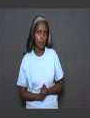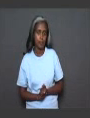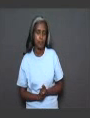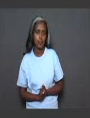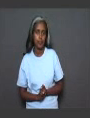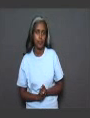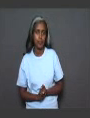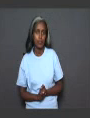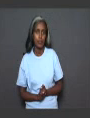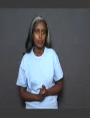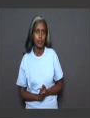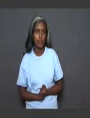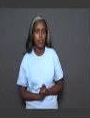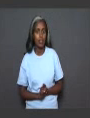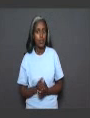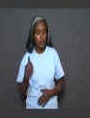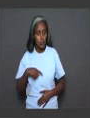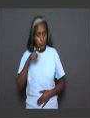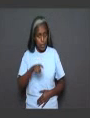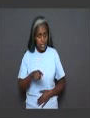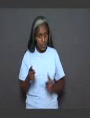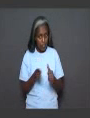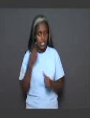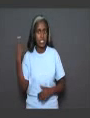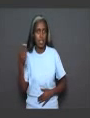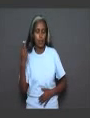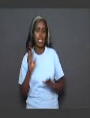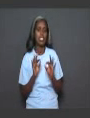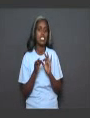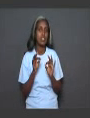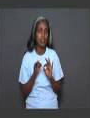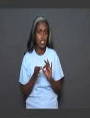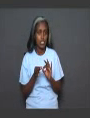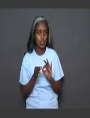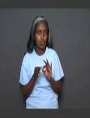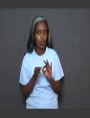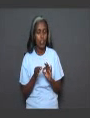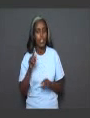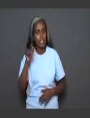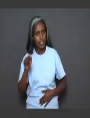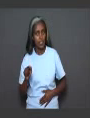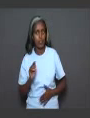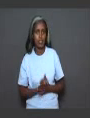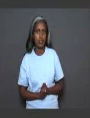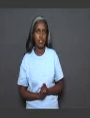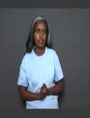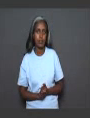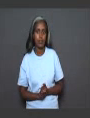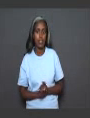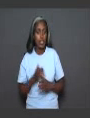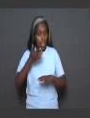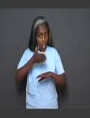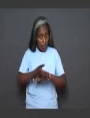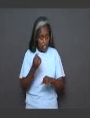We must first apply the definition of a derivative.